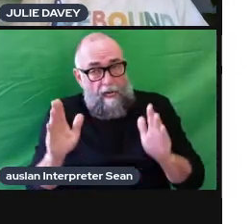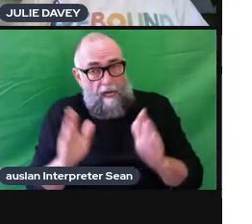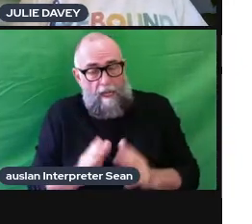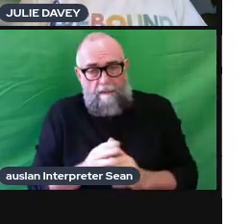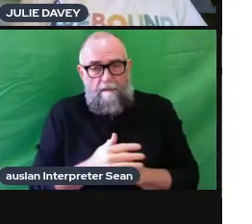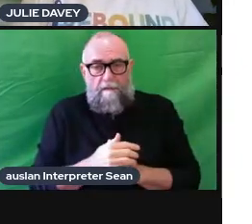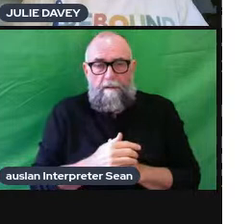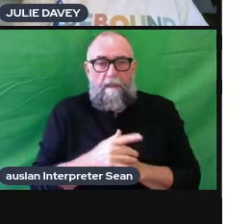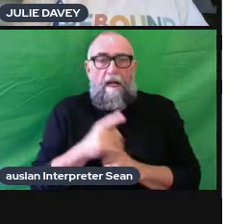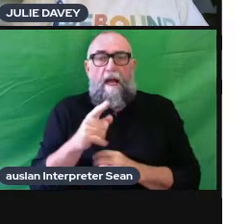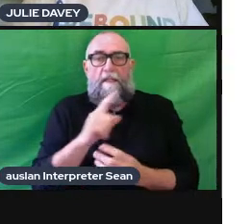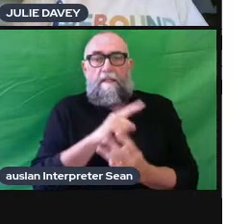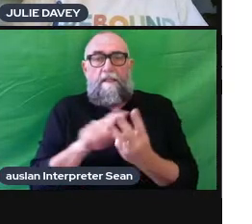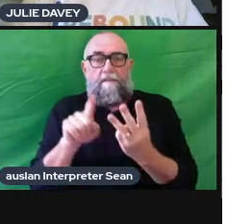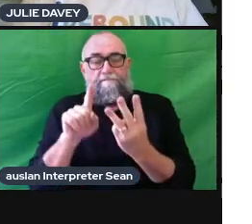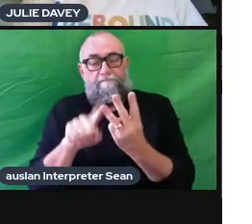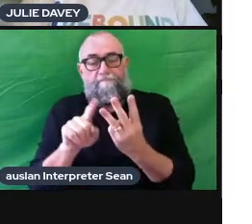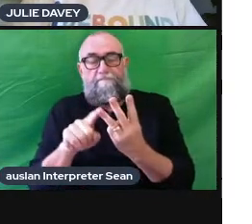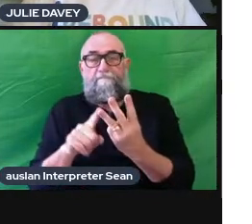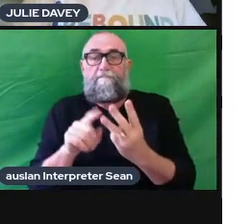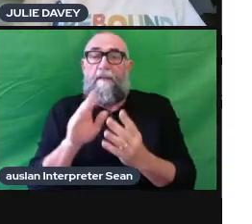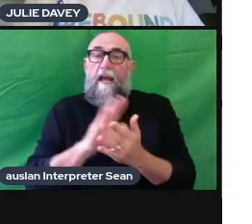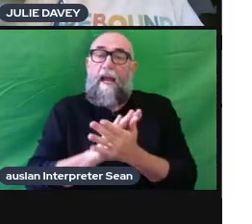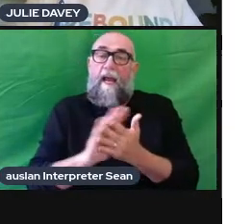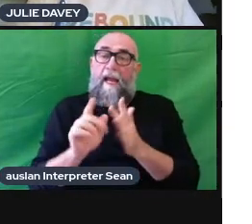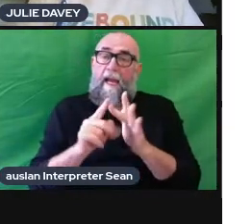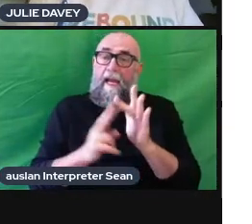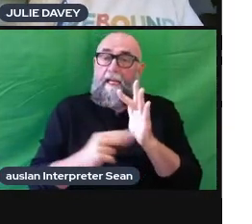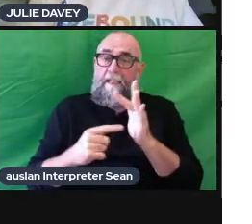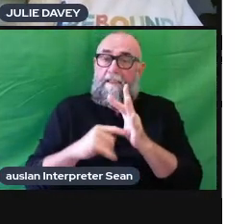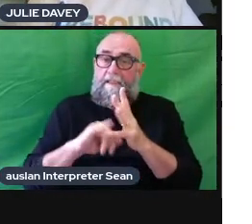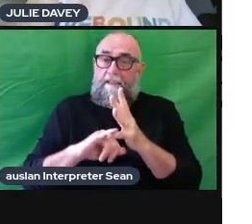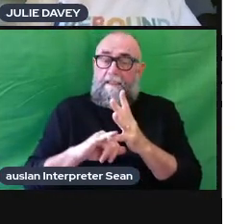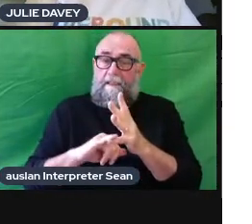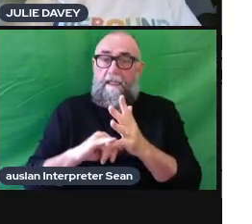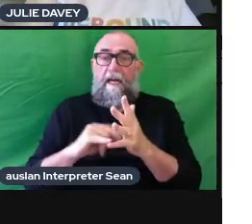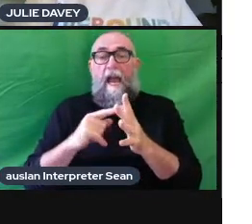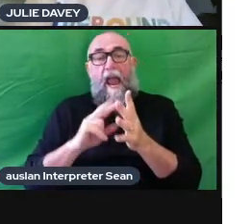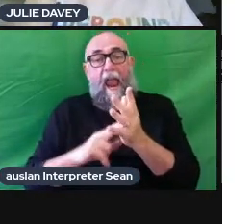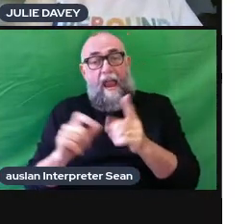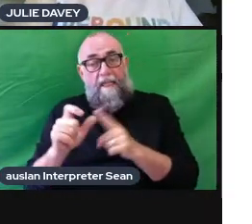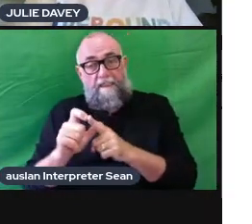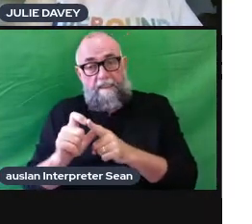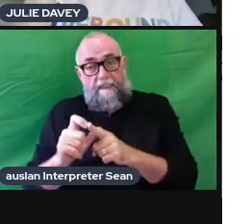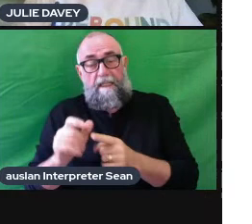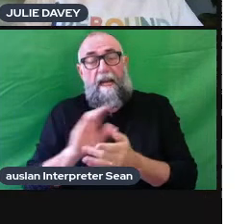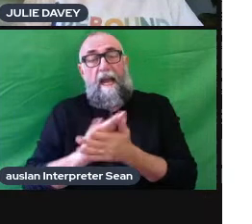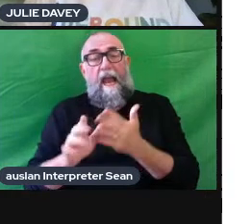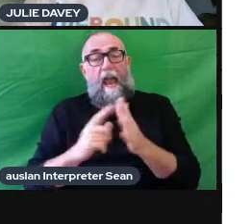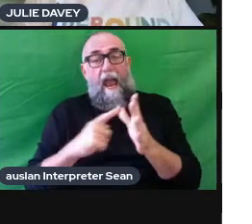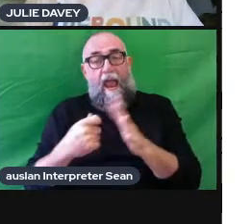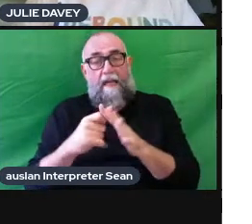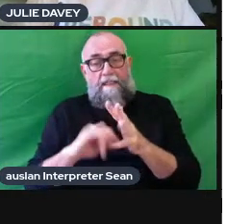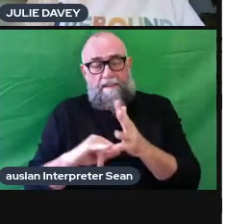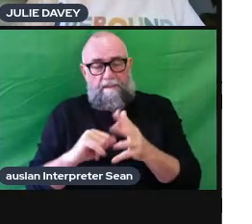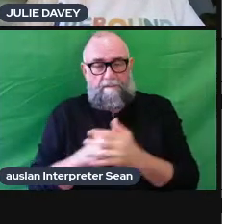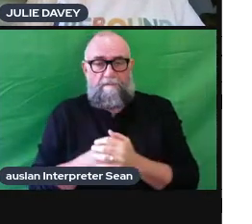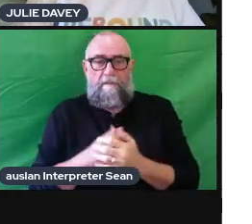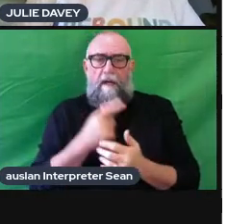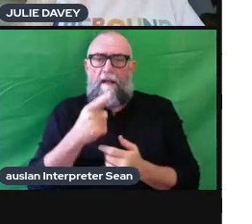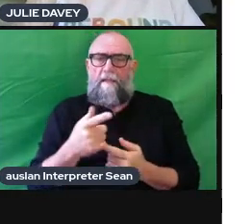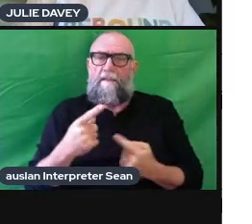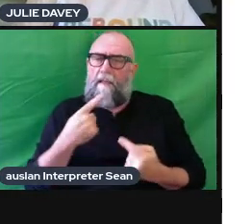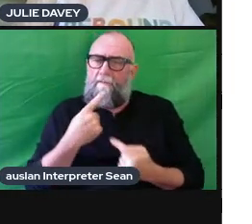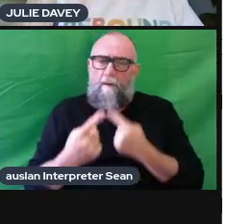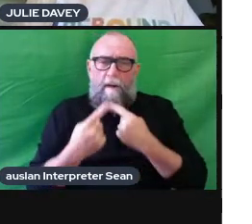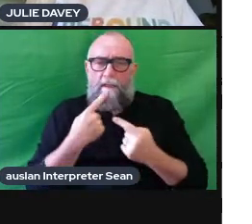hacks section, and it has lots of ideas from stroke survivors, again, about different things after strokes,